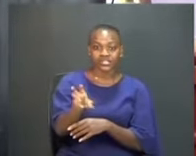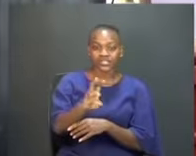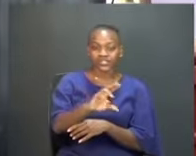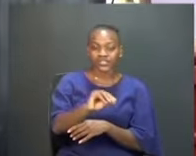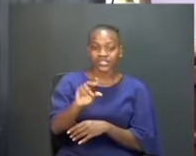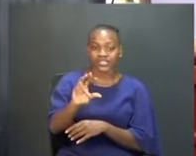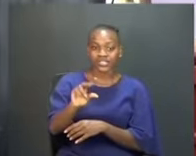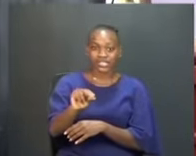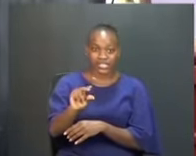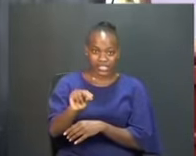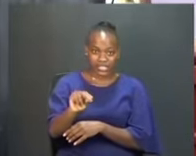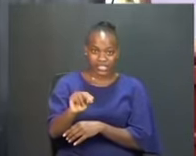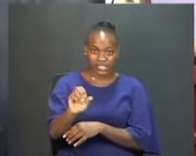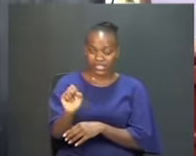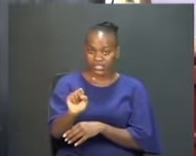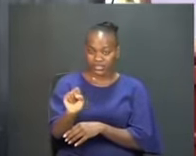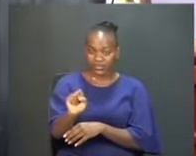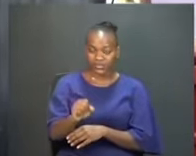$630,